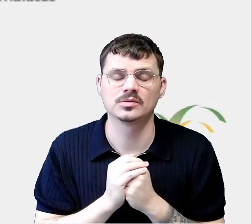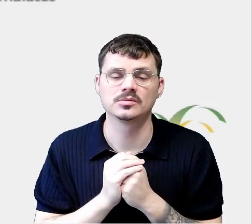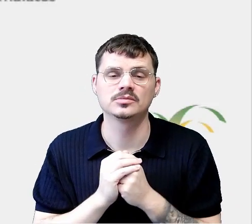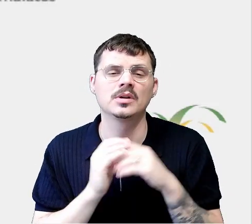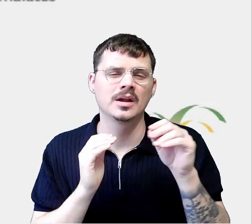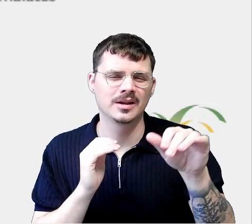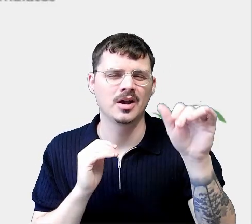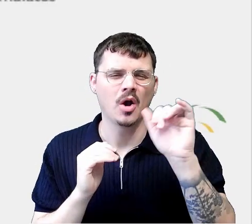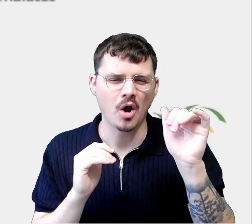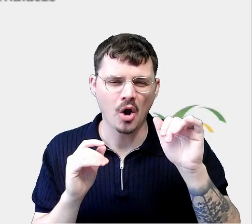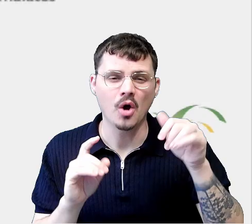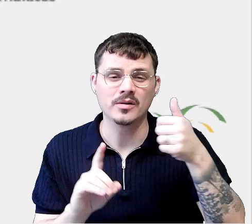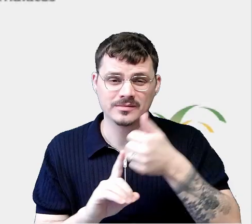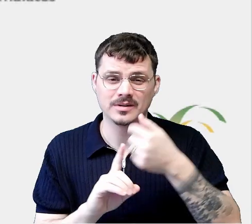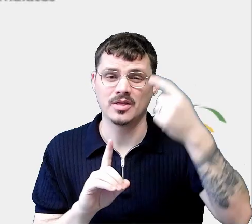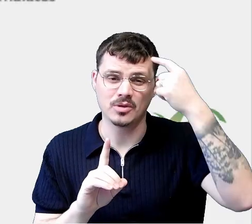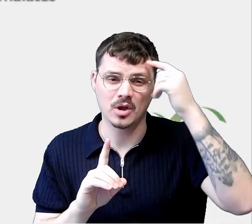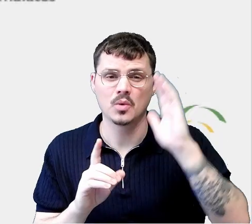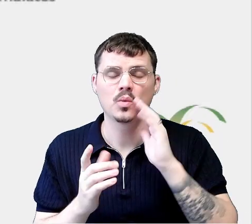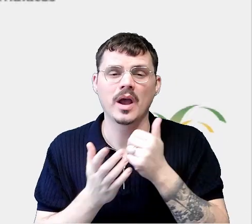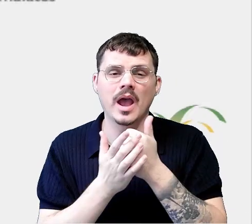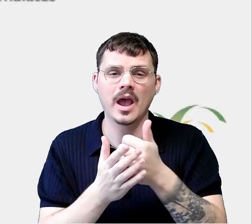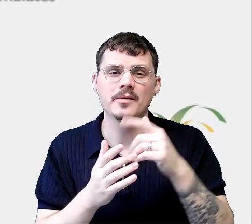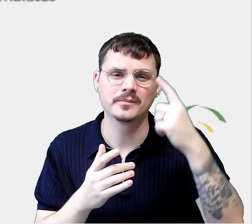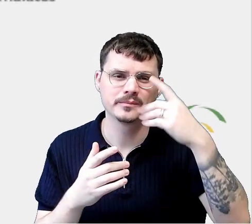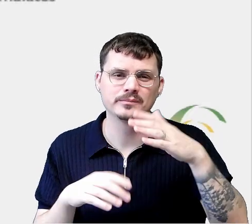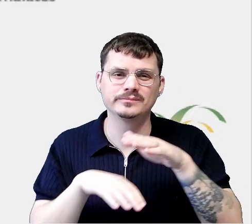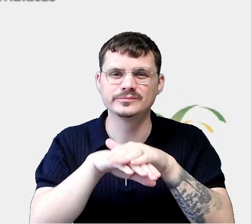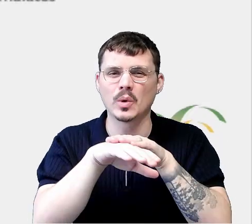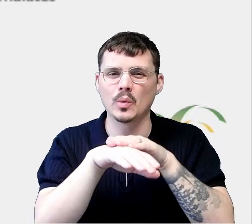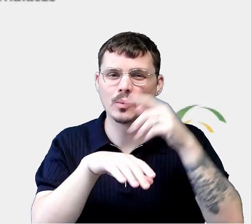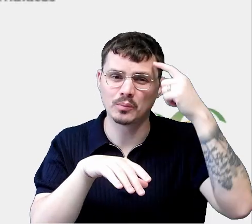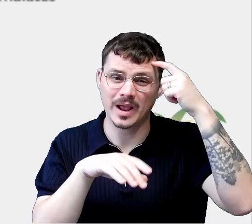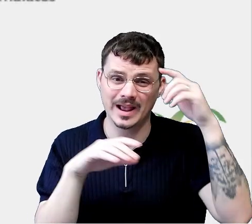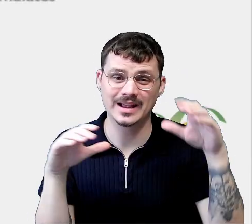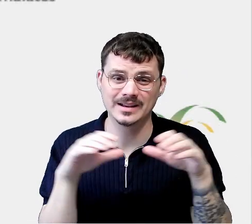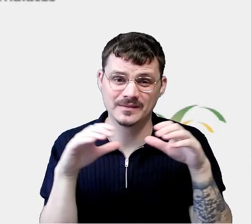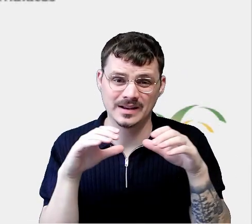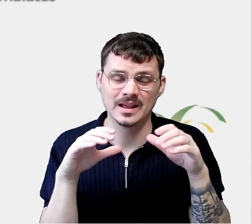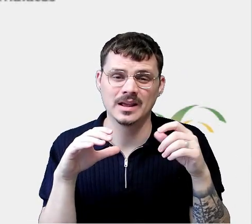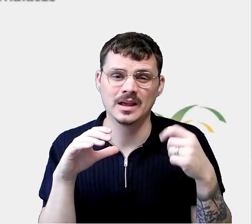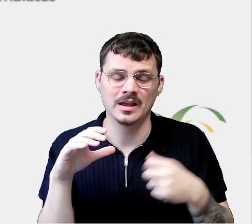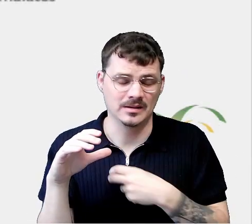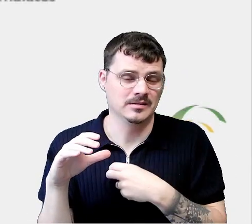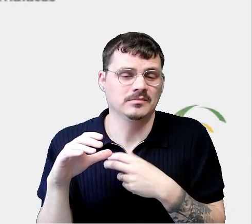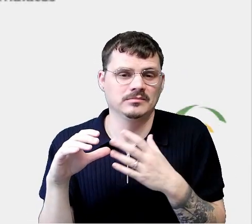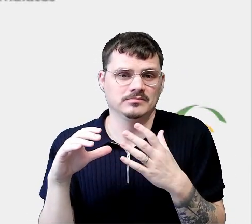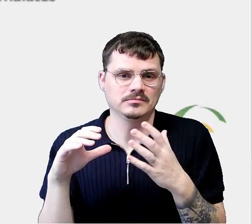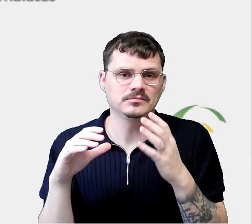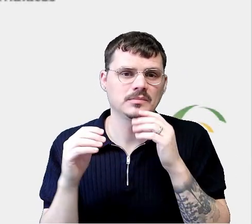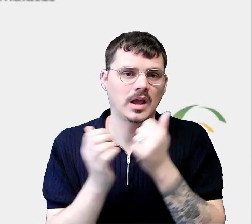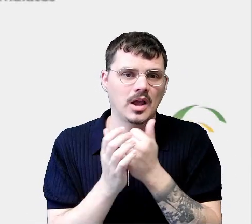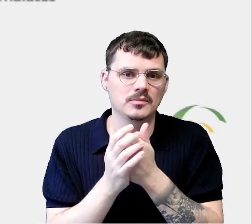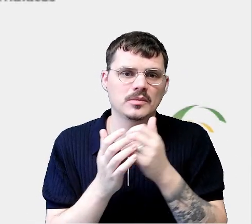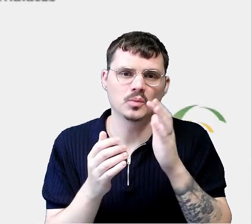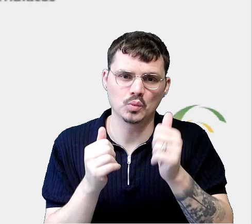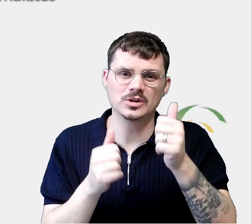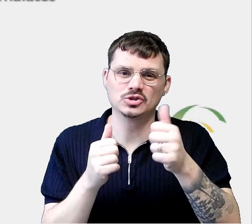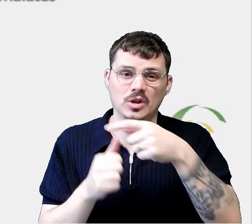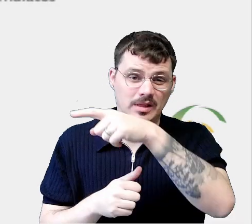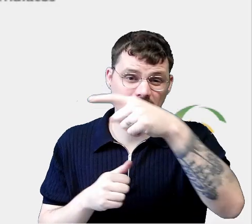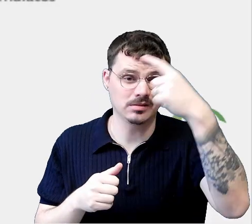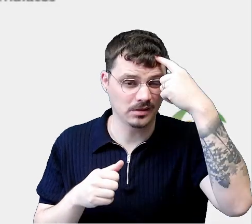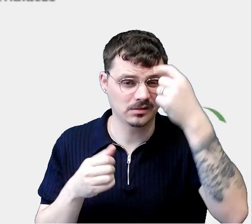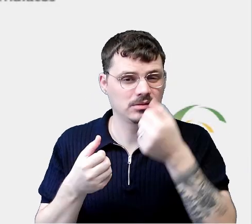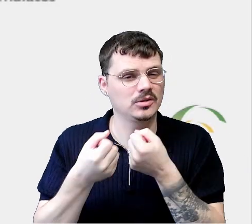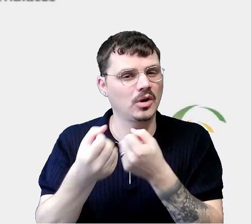It also is thought to stimulate sluggish brain activity, which is thought to be part of the underpinning of depression.